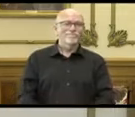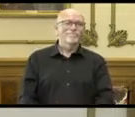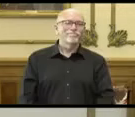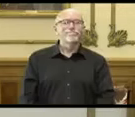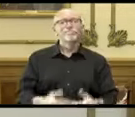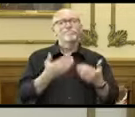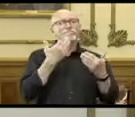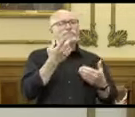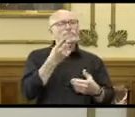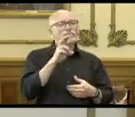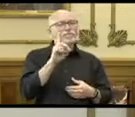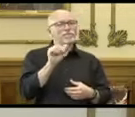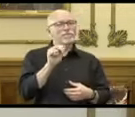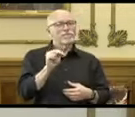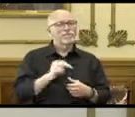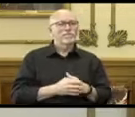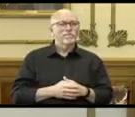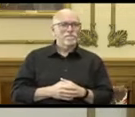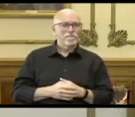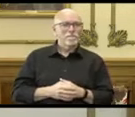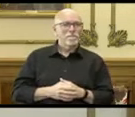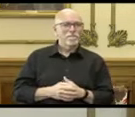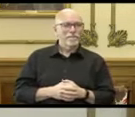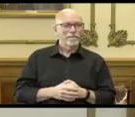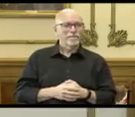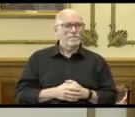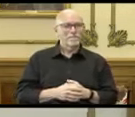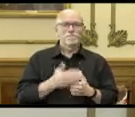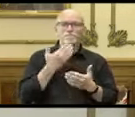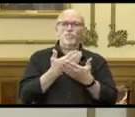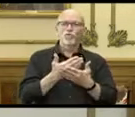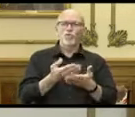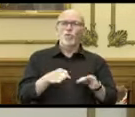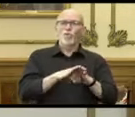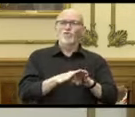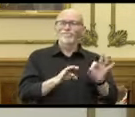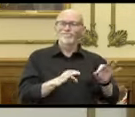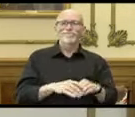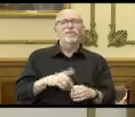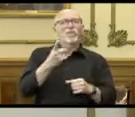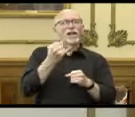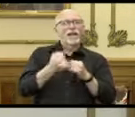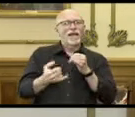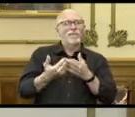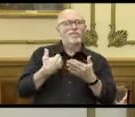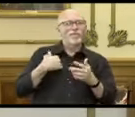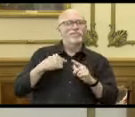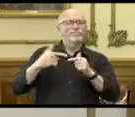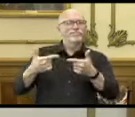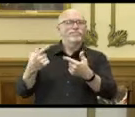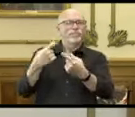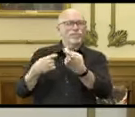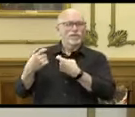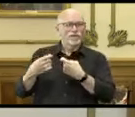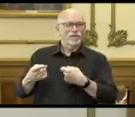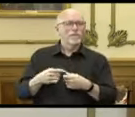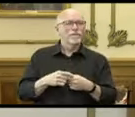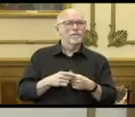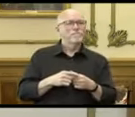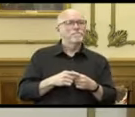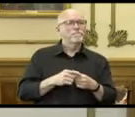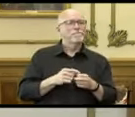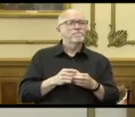Thank you, Dr. Dan. Pretty compelling way to close. One last thing, Rachel, before we move on to the